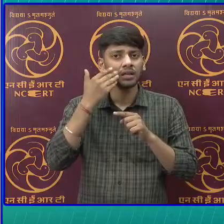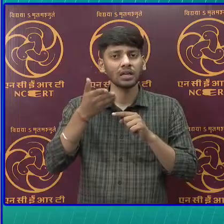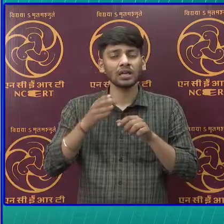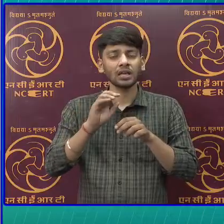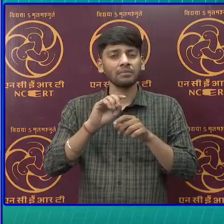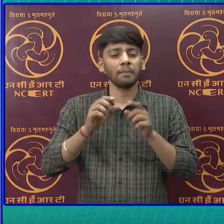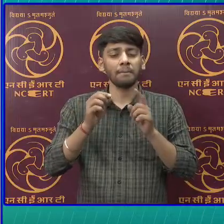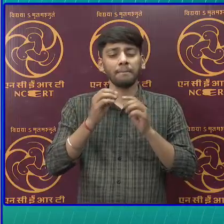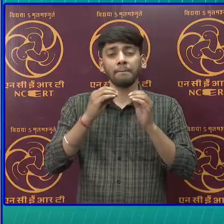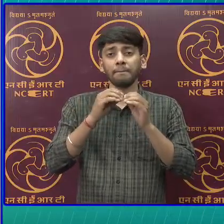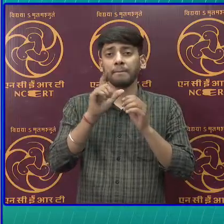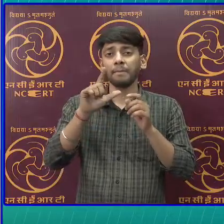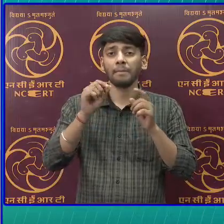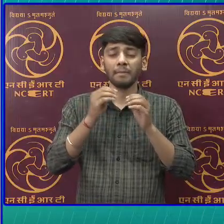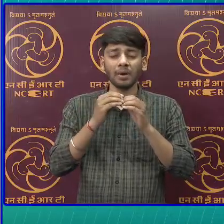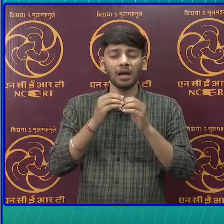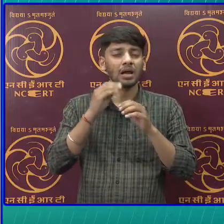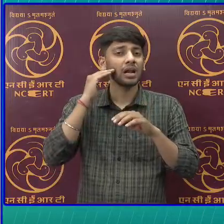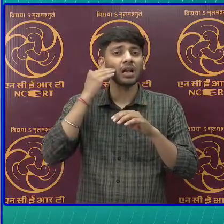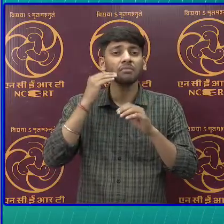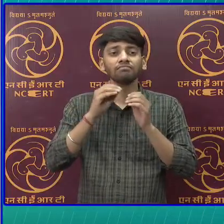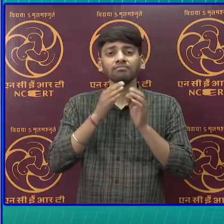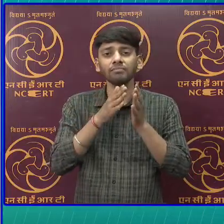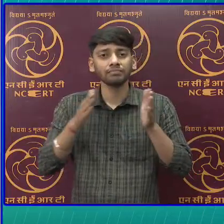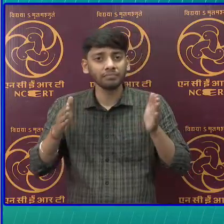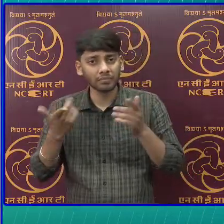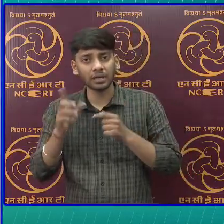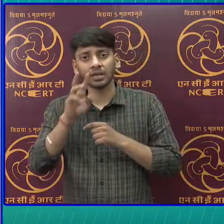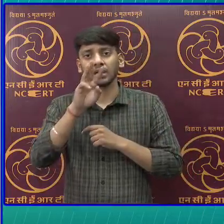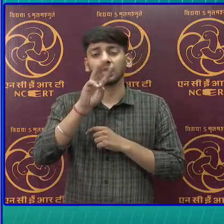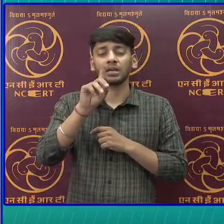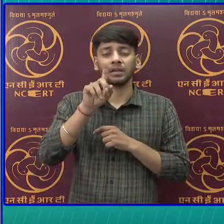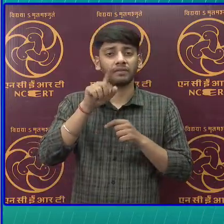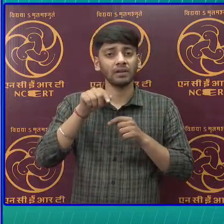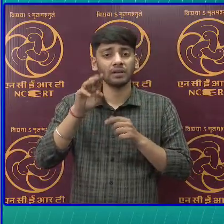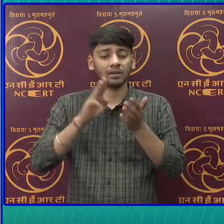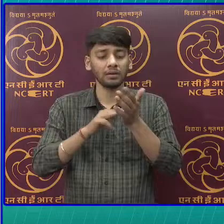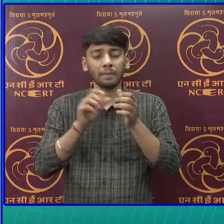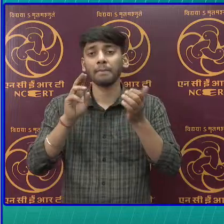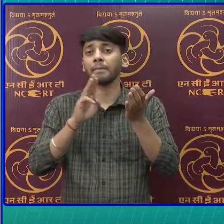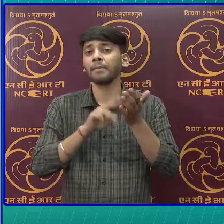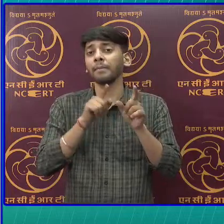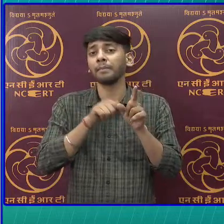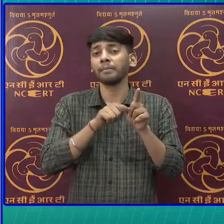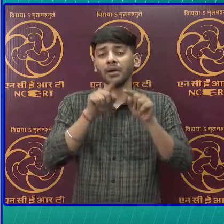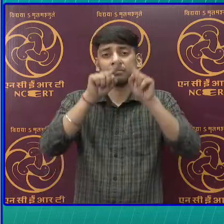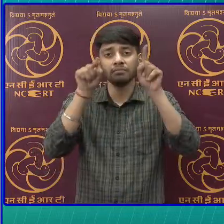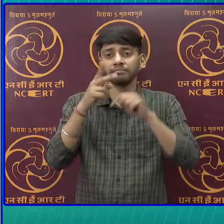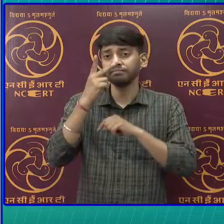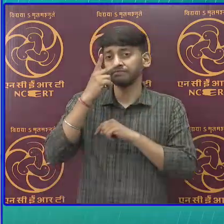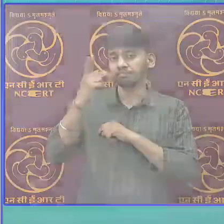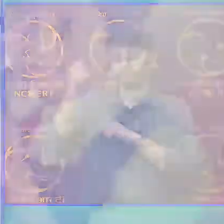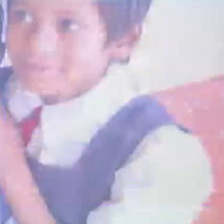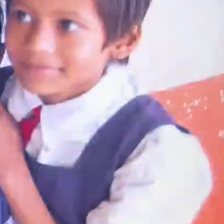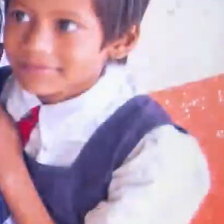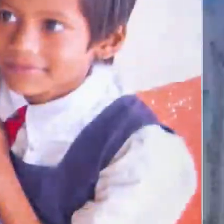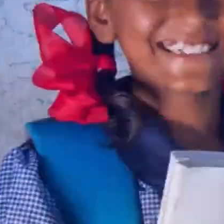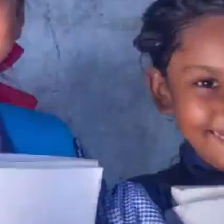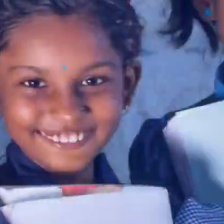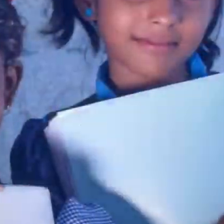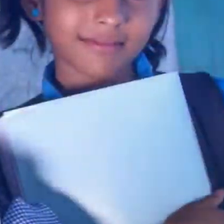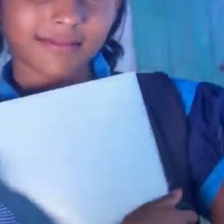been extended to 23rd May. So you can also see the video on your screen regarding this competition.